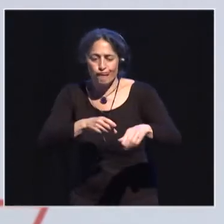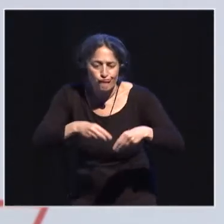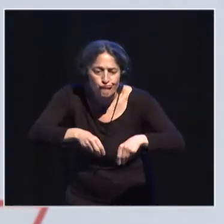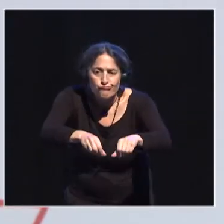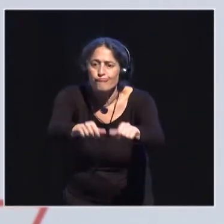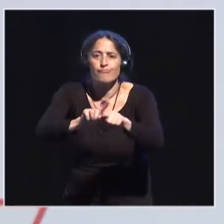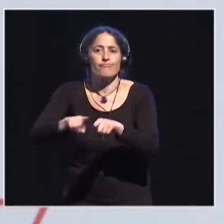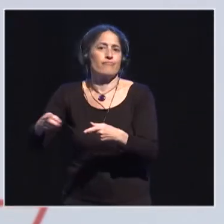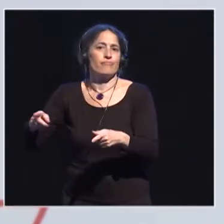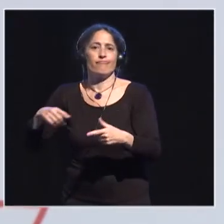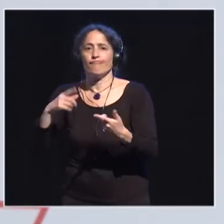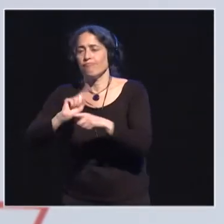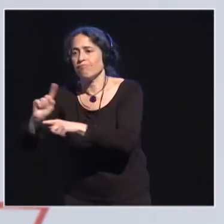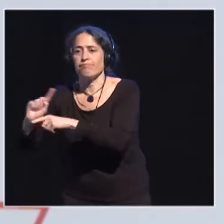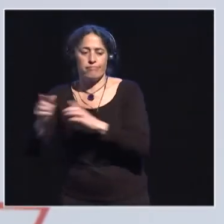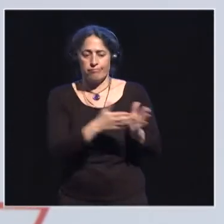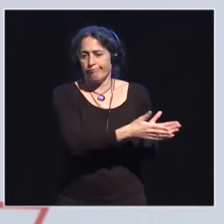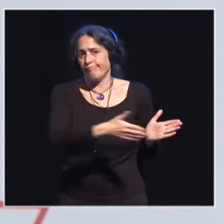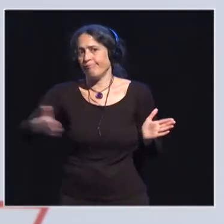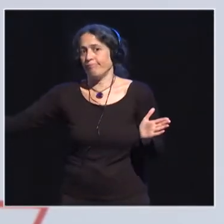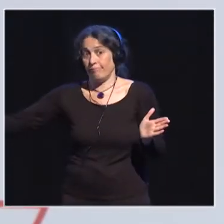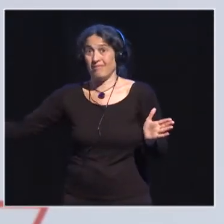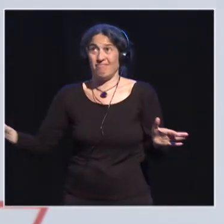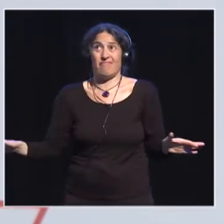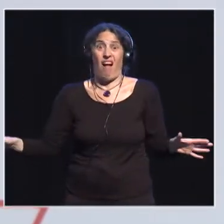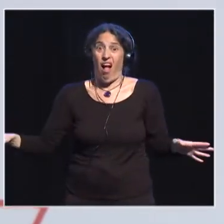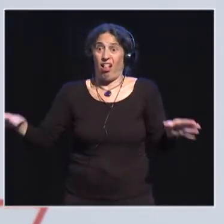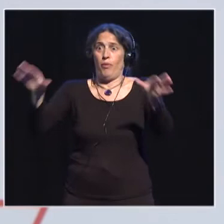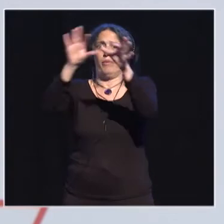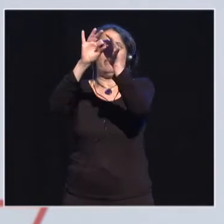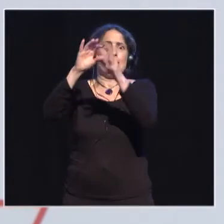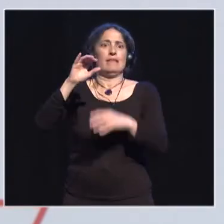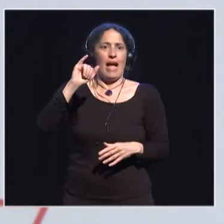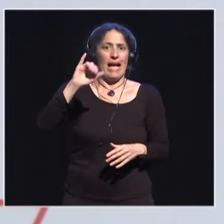recognizable. And I'm happy you just mentioned le Maroc, le plan numérique